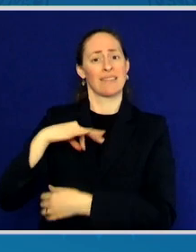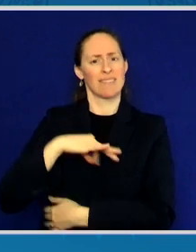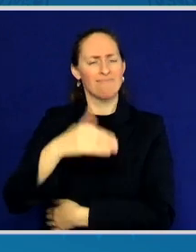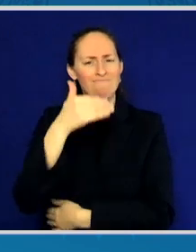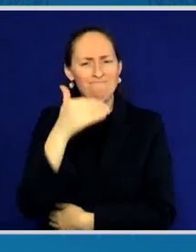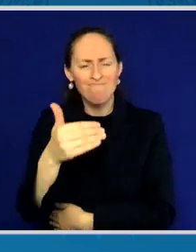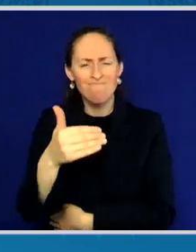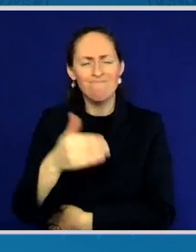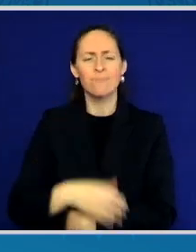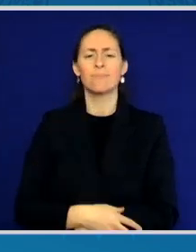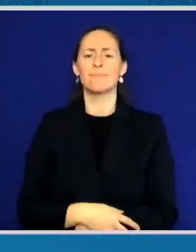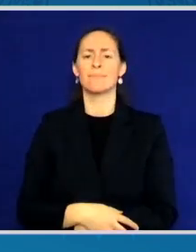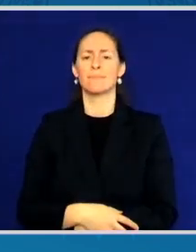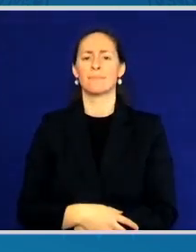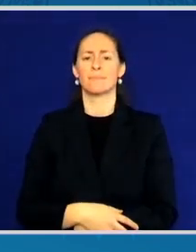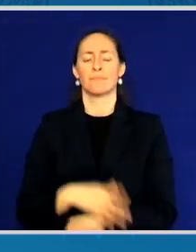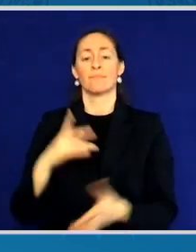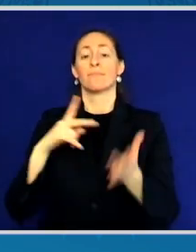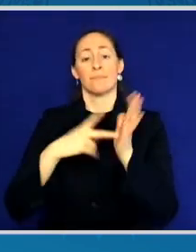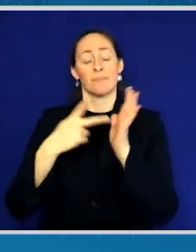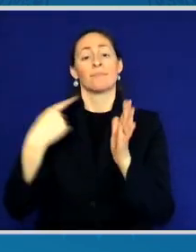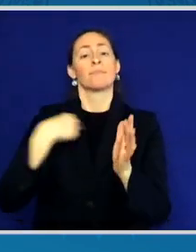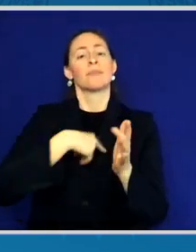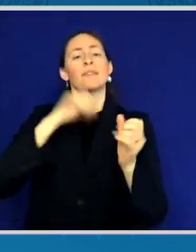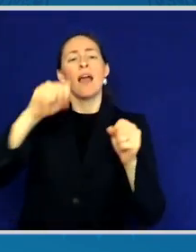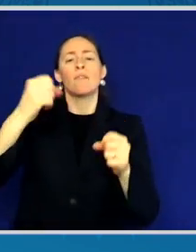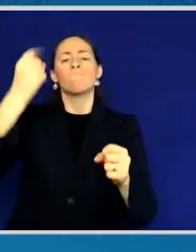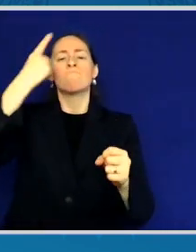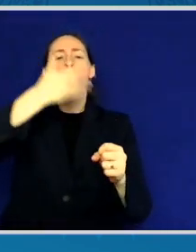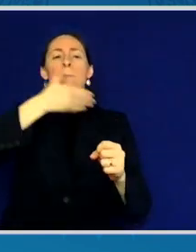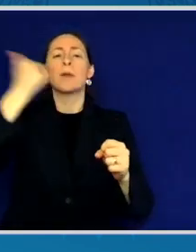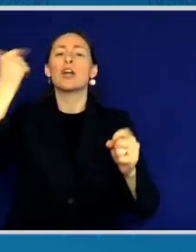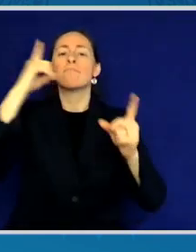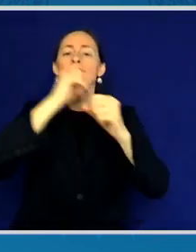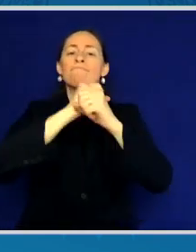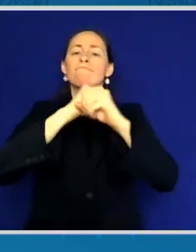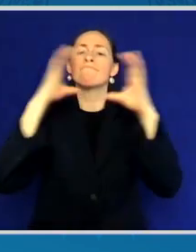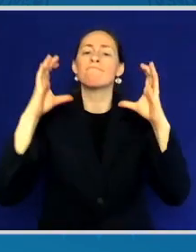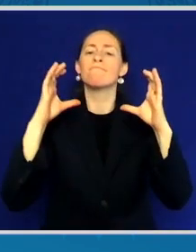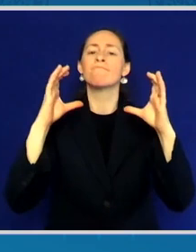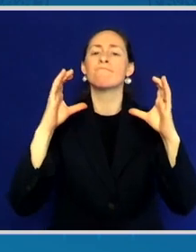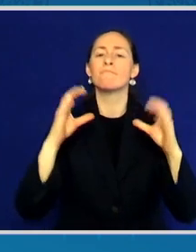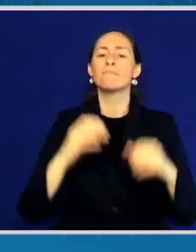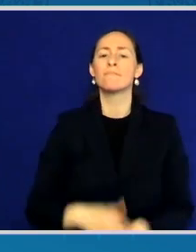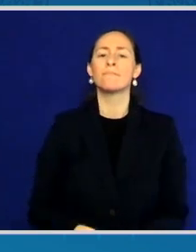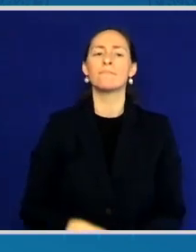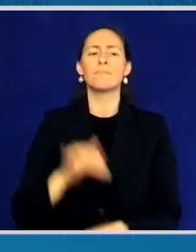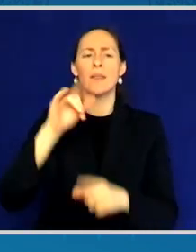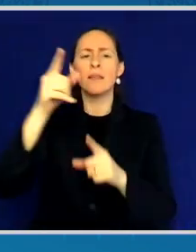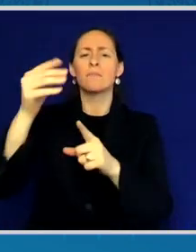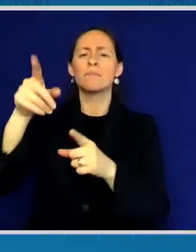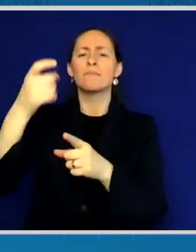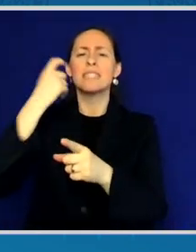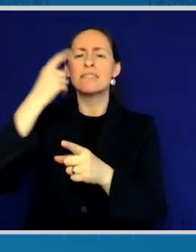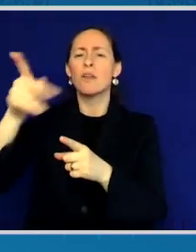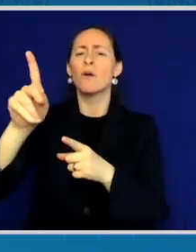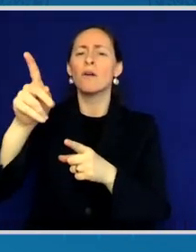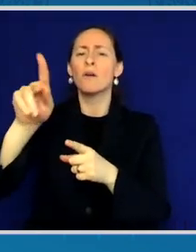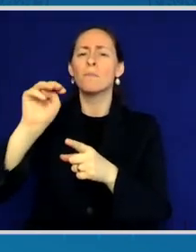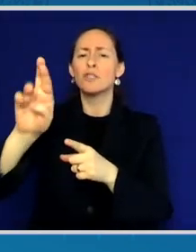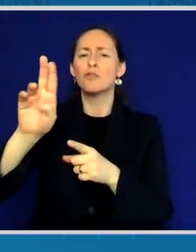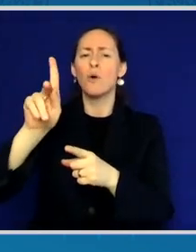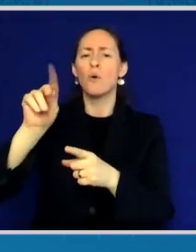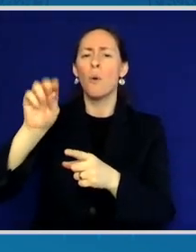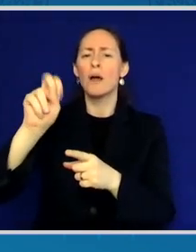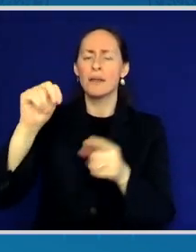It means understanding the significance of, and Mr. Cohen, you said it so well, we have to pay attention to